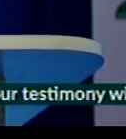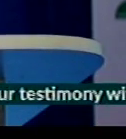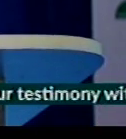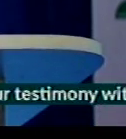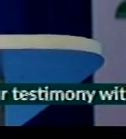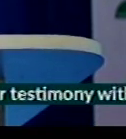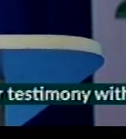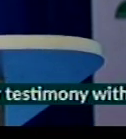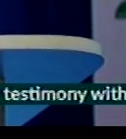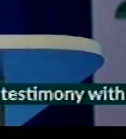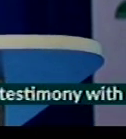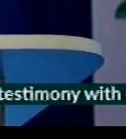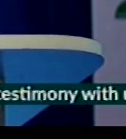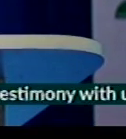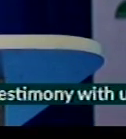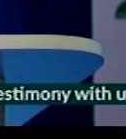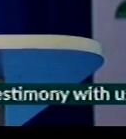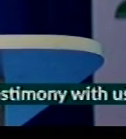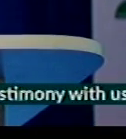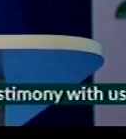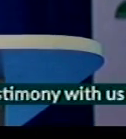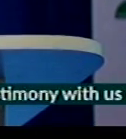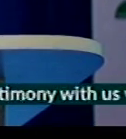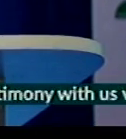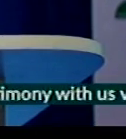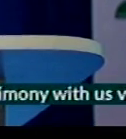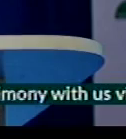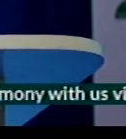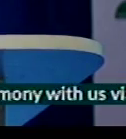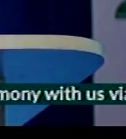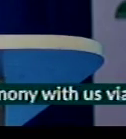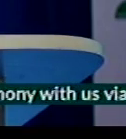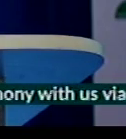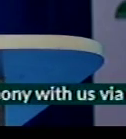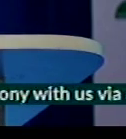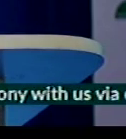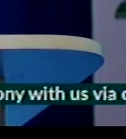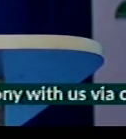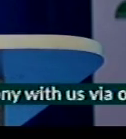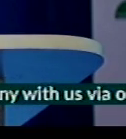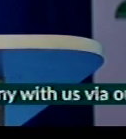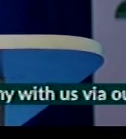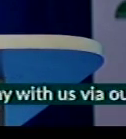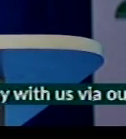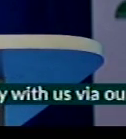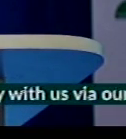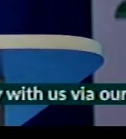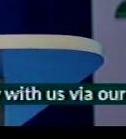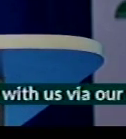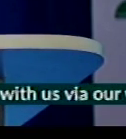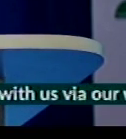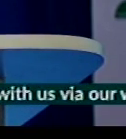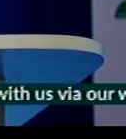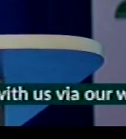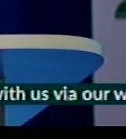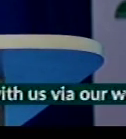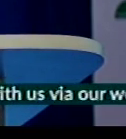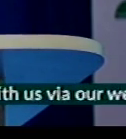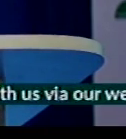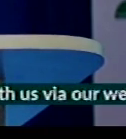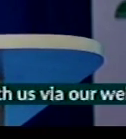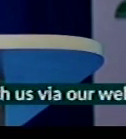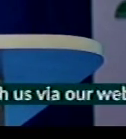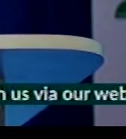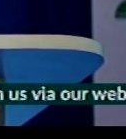released. Miracle has been released. Ushers, stay near them. Counselors, stay near them. And our leaders, come